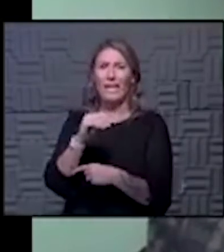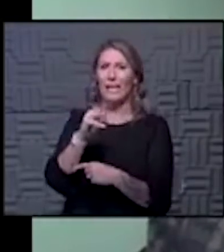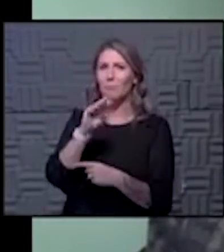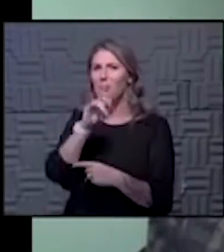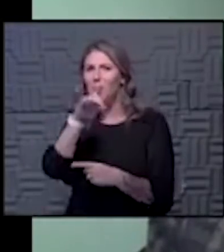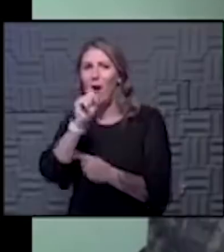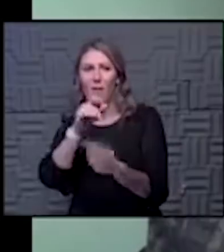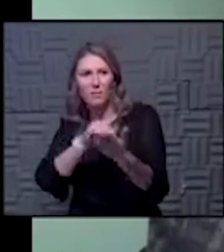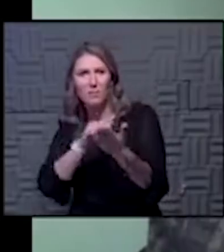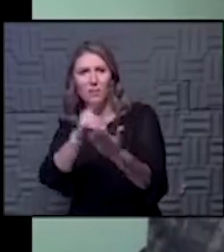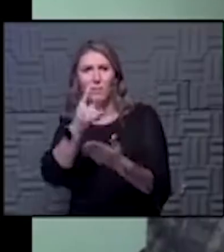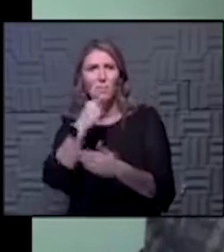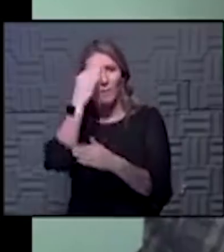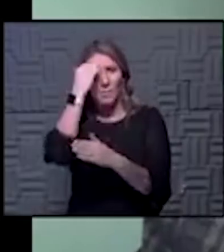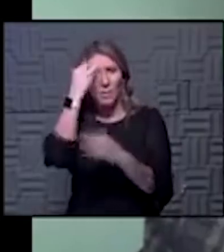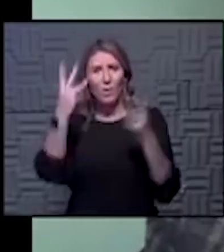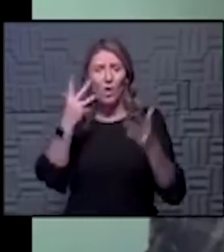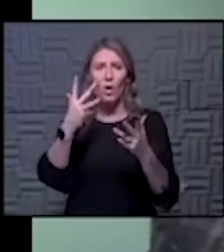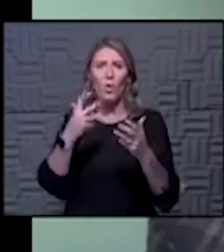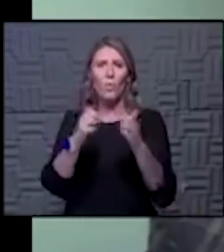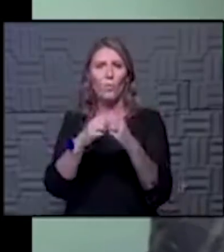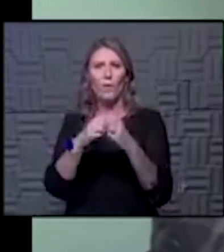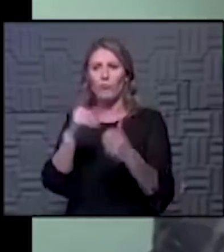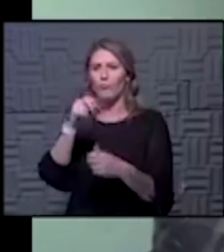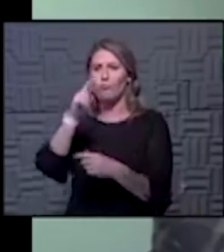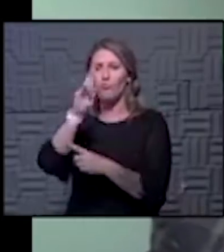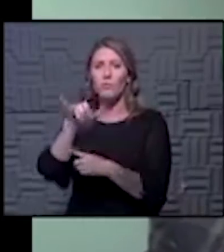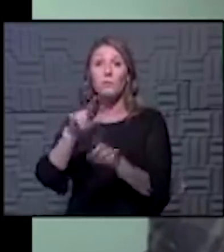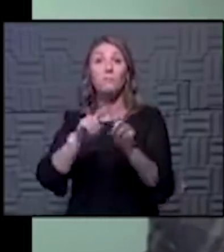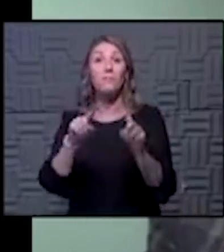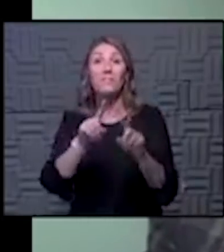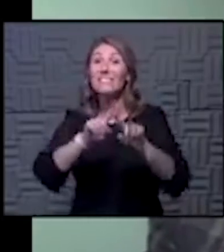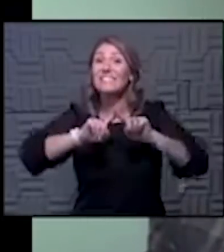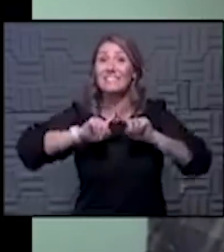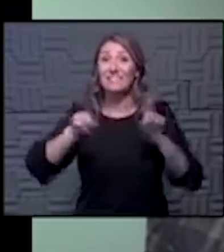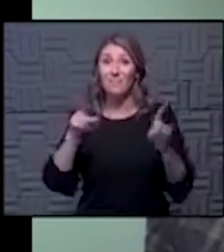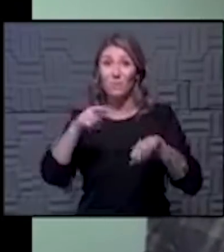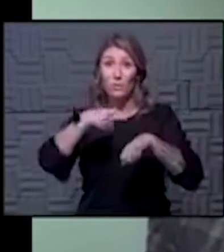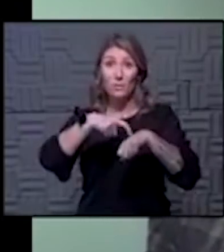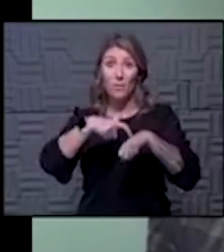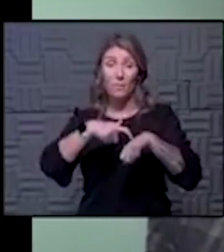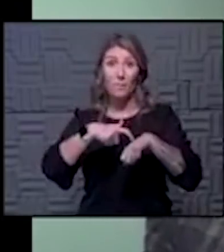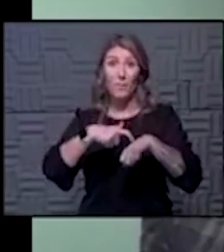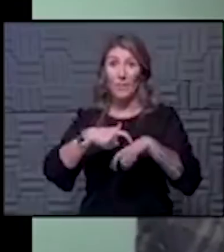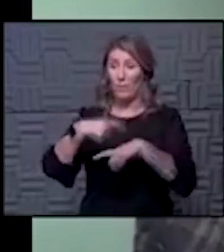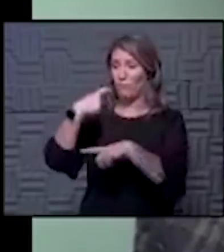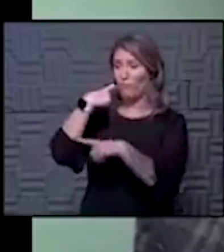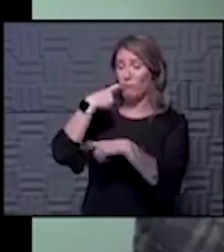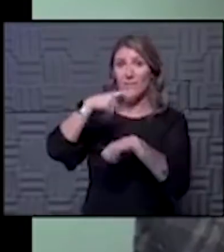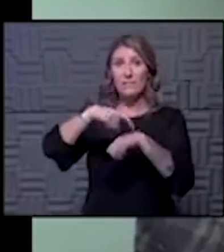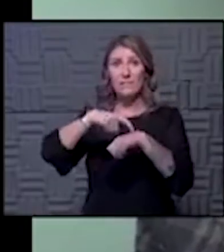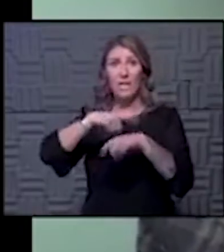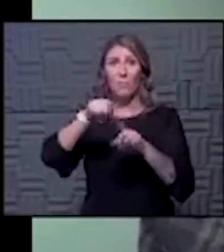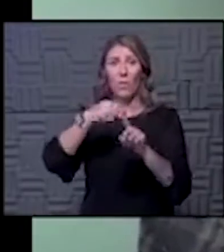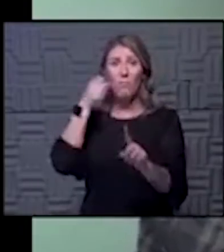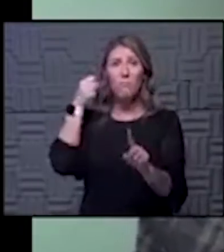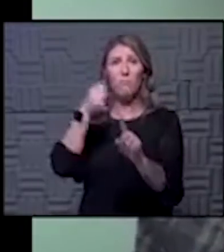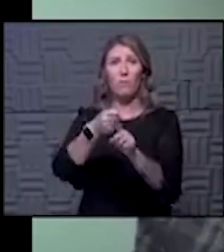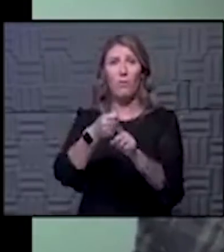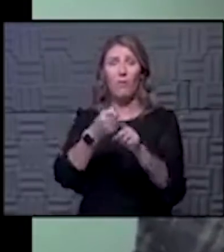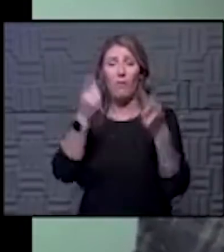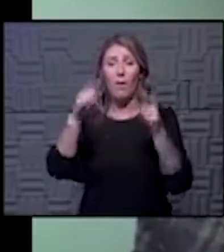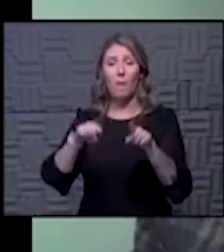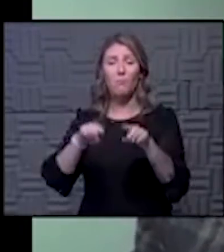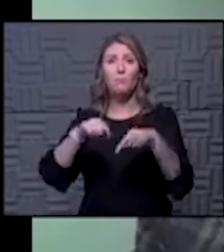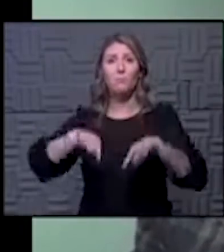as an HCA or via Christie. But this is a different time. The last time when the biggest surge hit in the